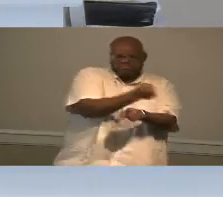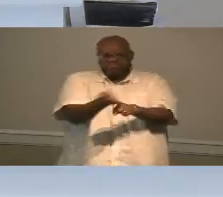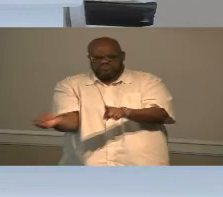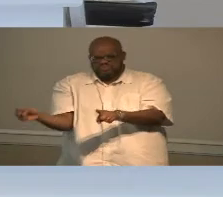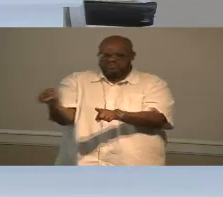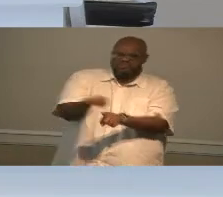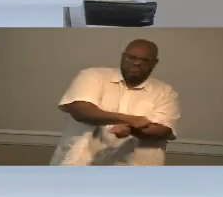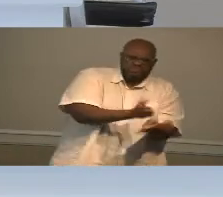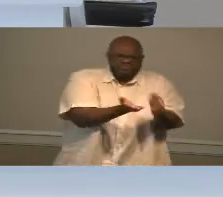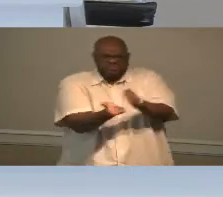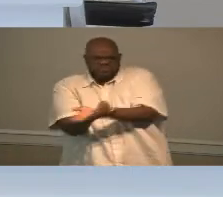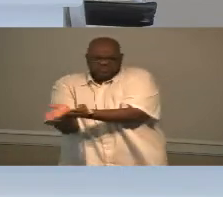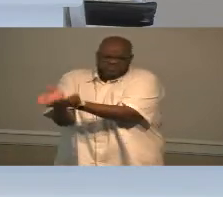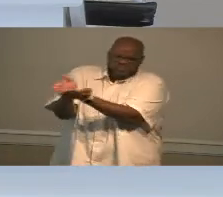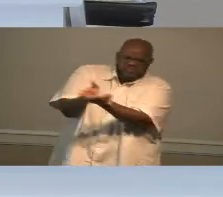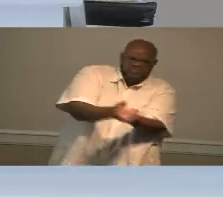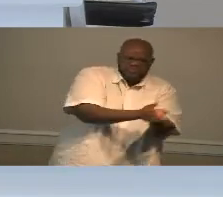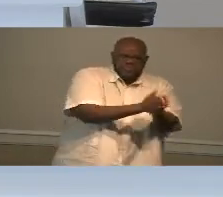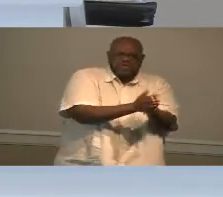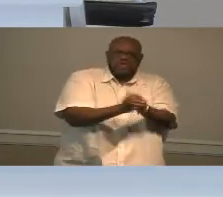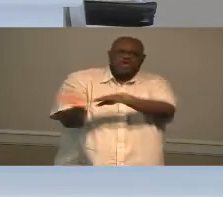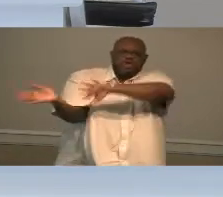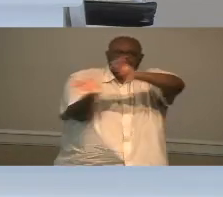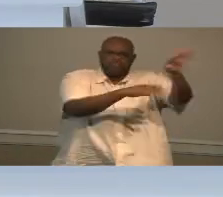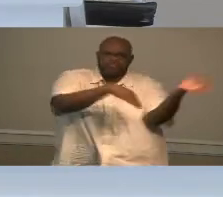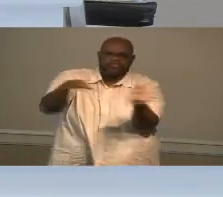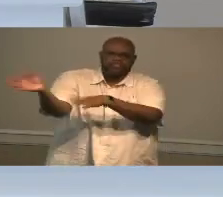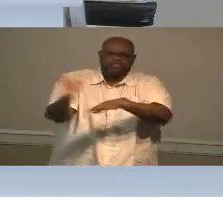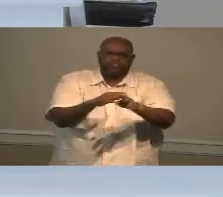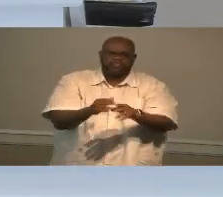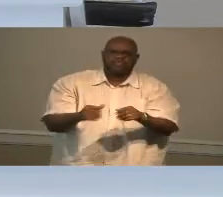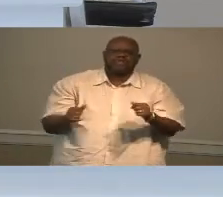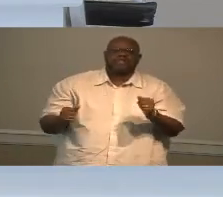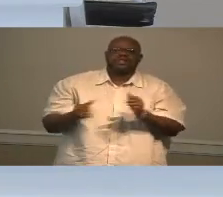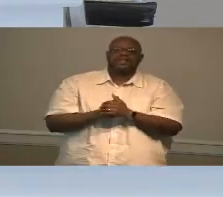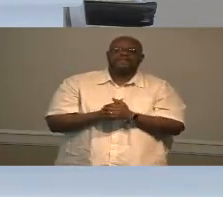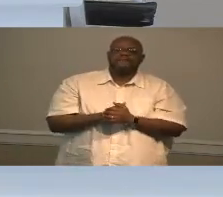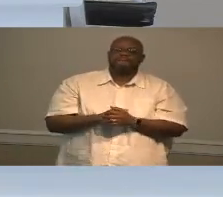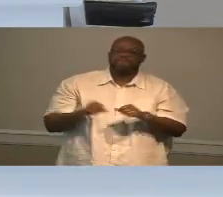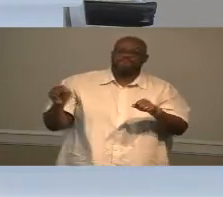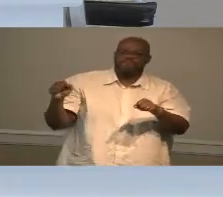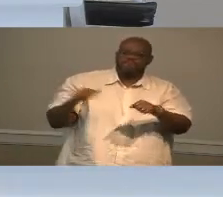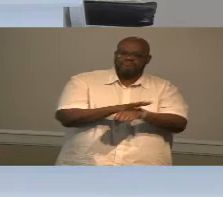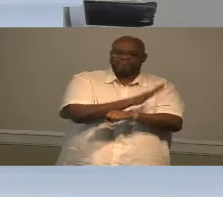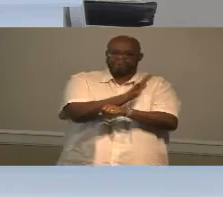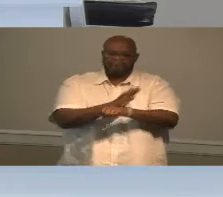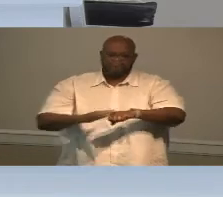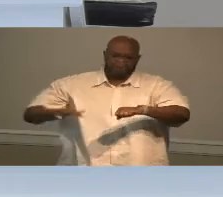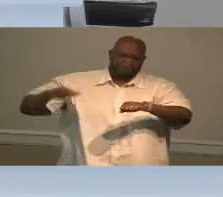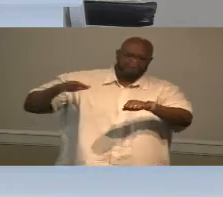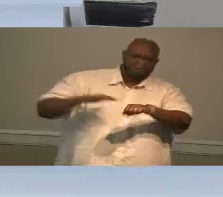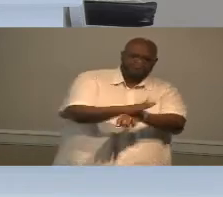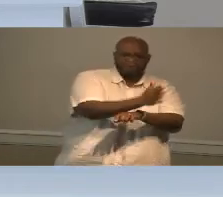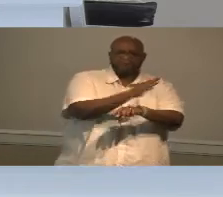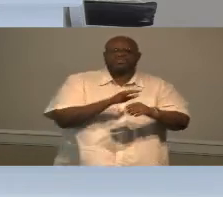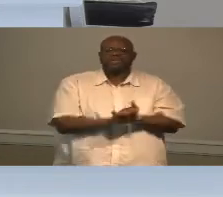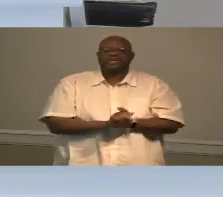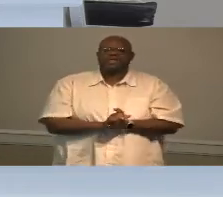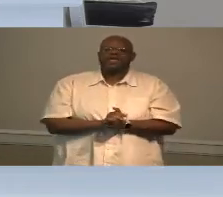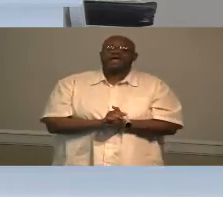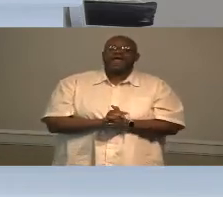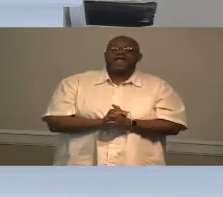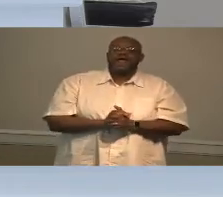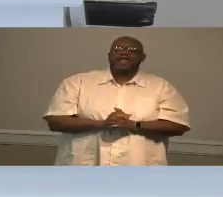was contrary. And in the fourth watch of the night, Jesus went unto